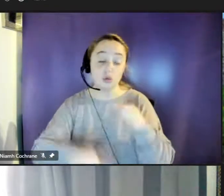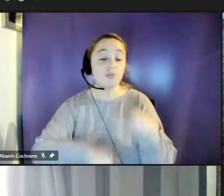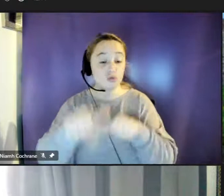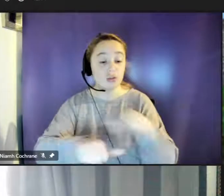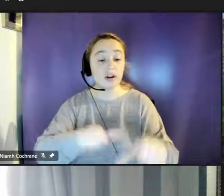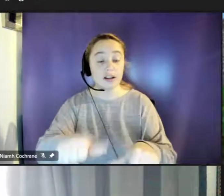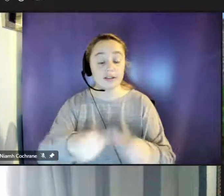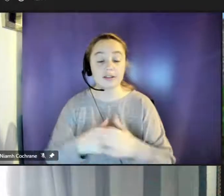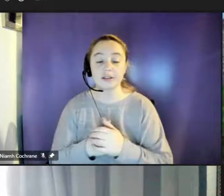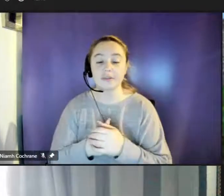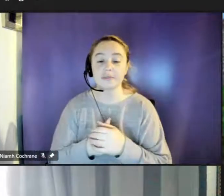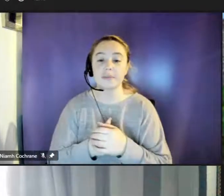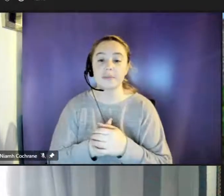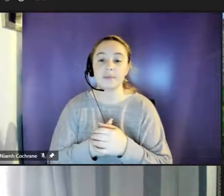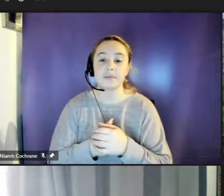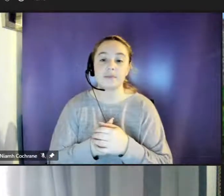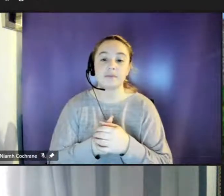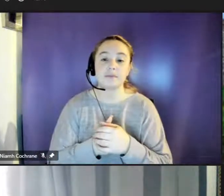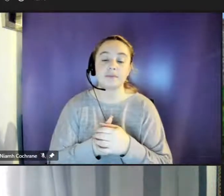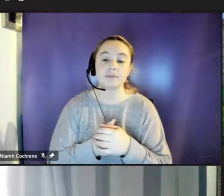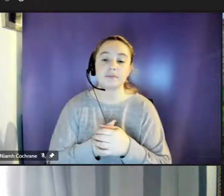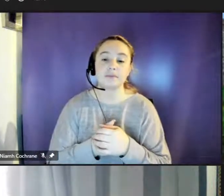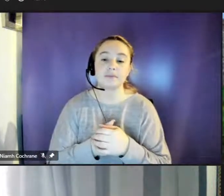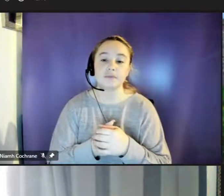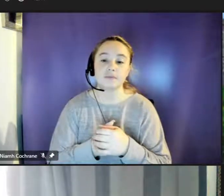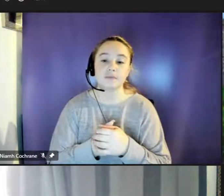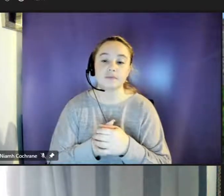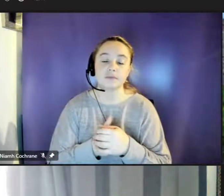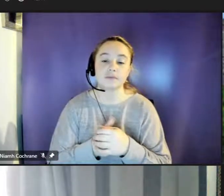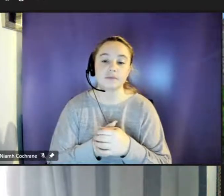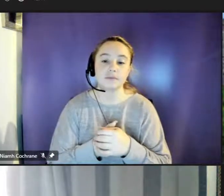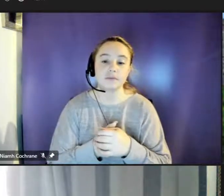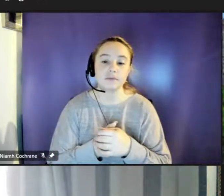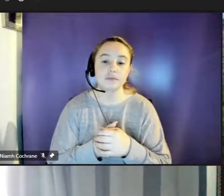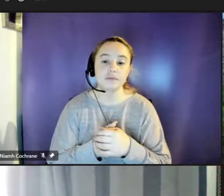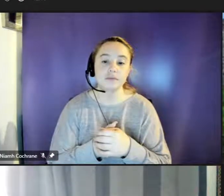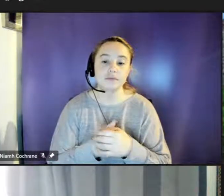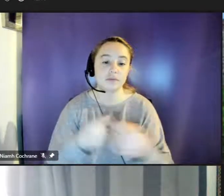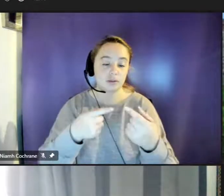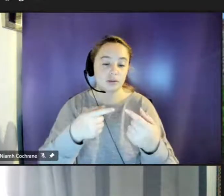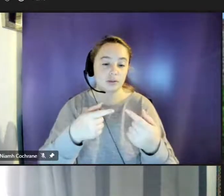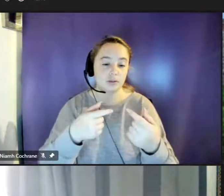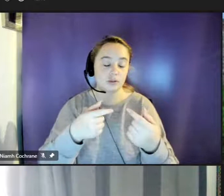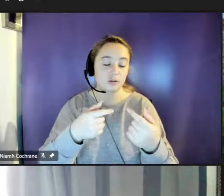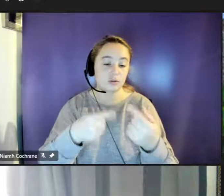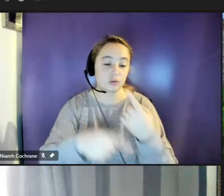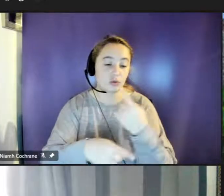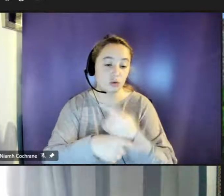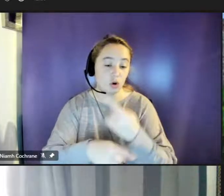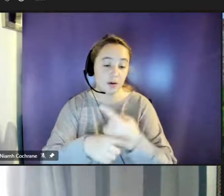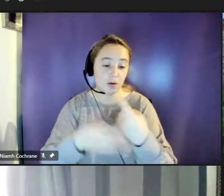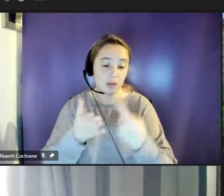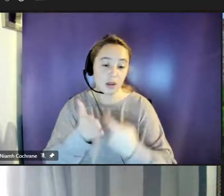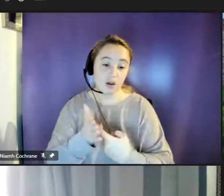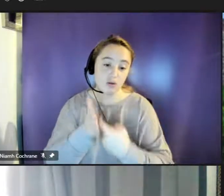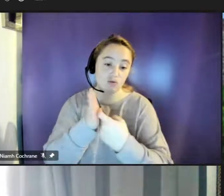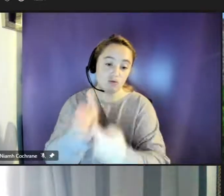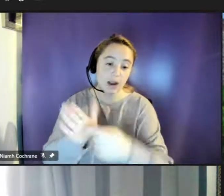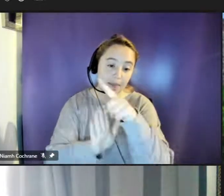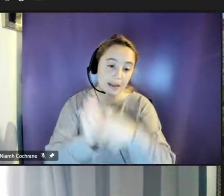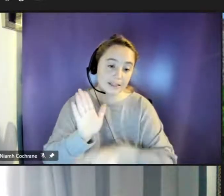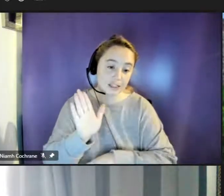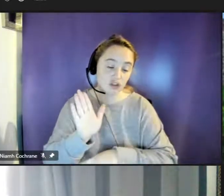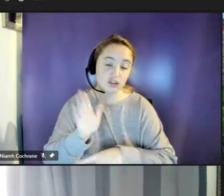made on that. Taking you back to the recommendations within the report, I